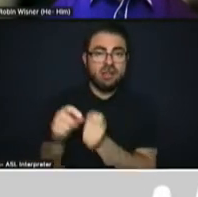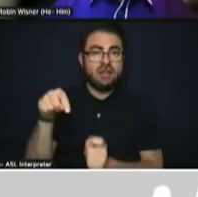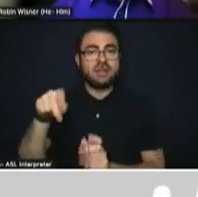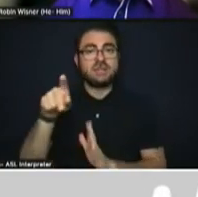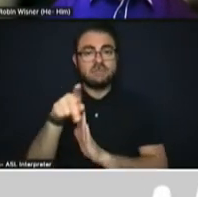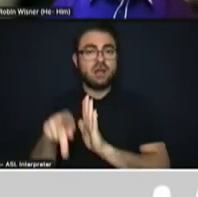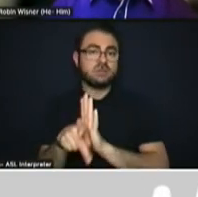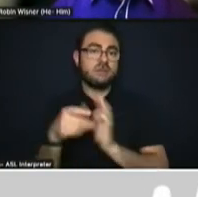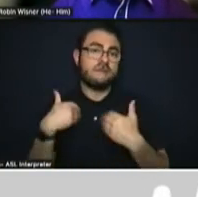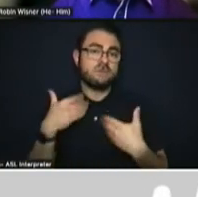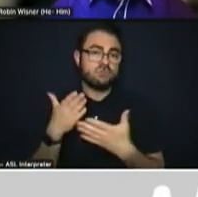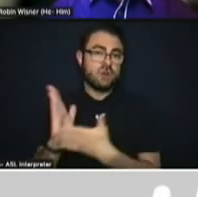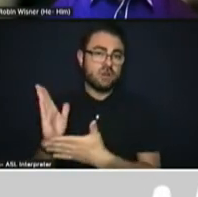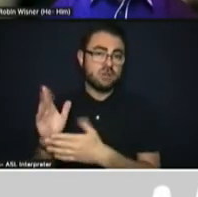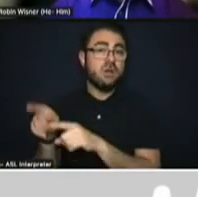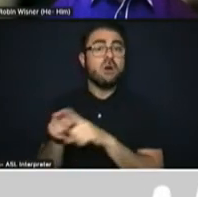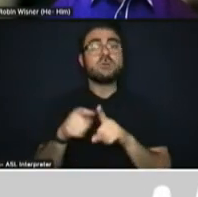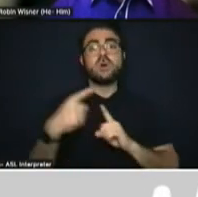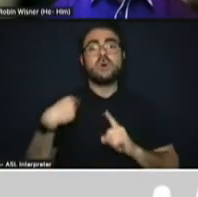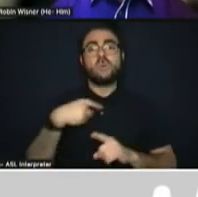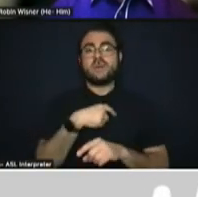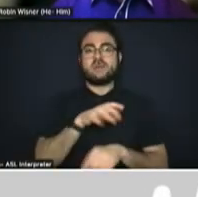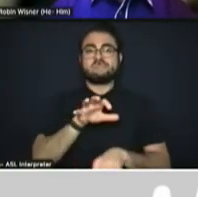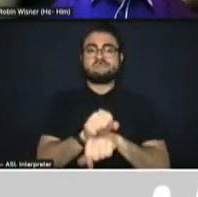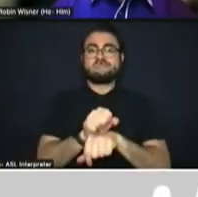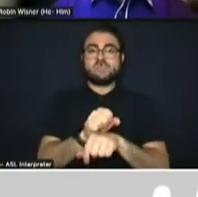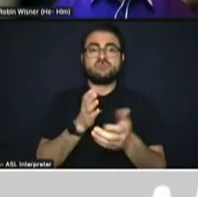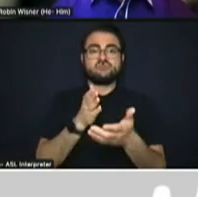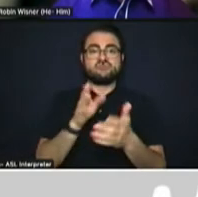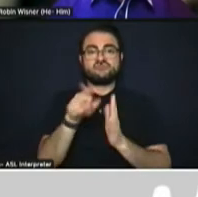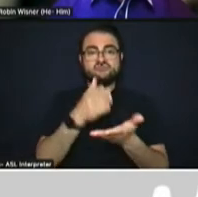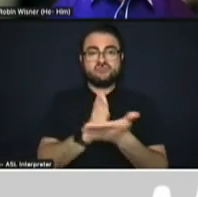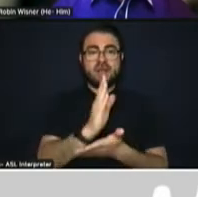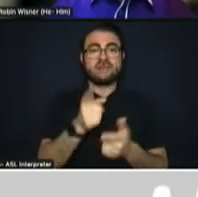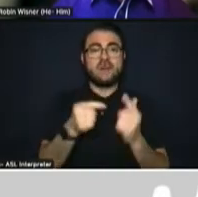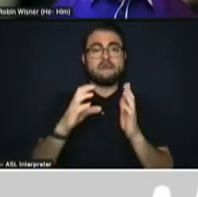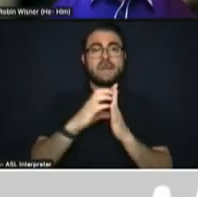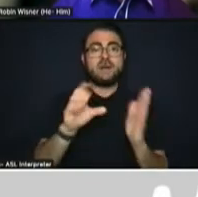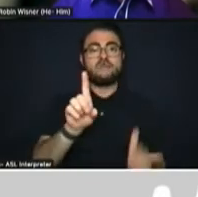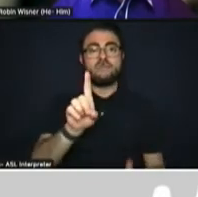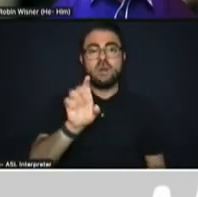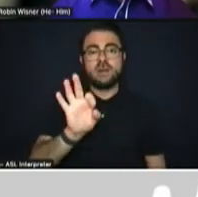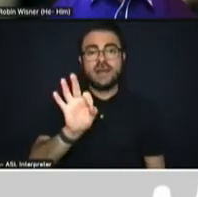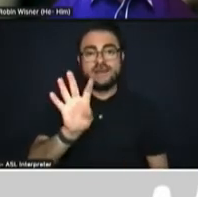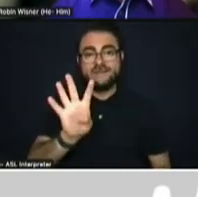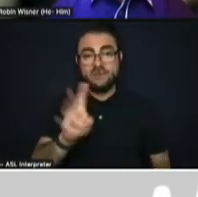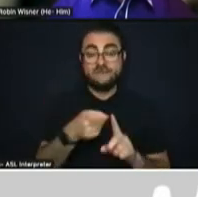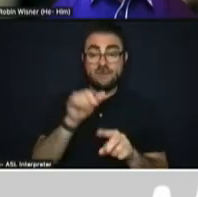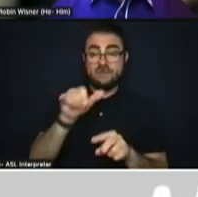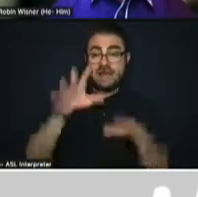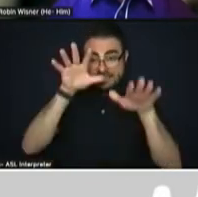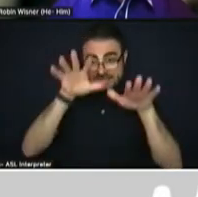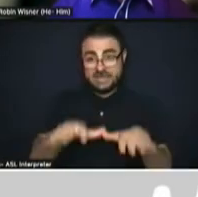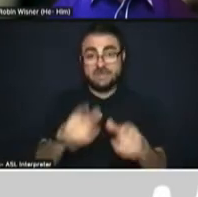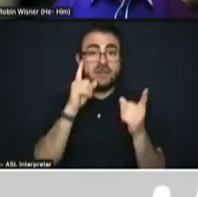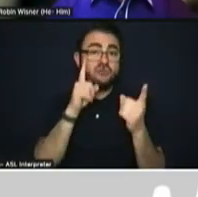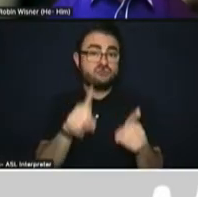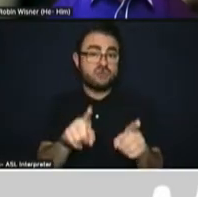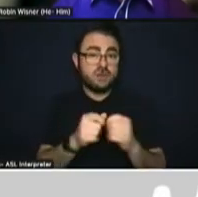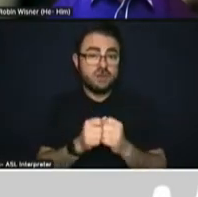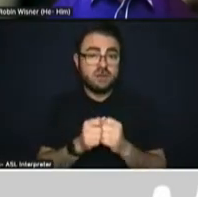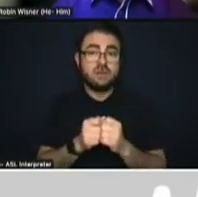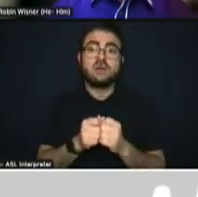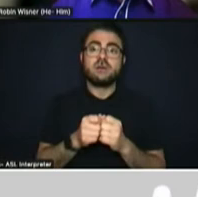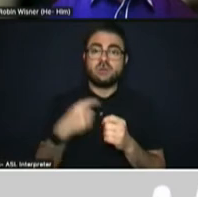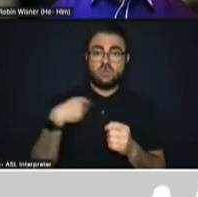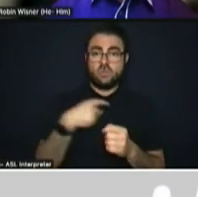also reserved our rights under paragraph 194 of the settlement agreement to evaluate the final